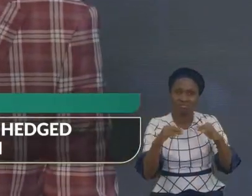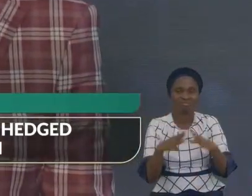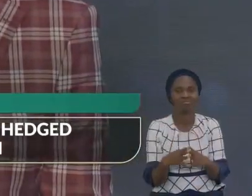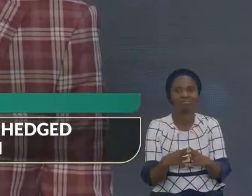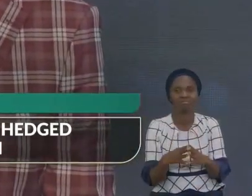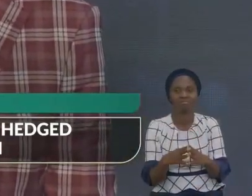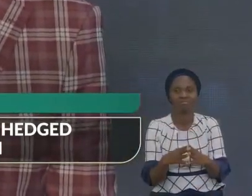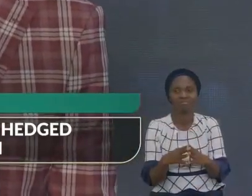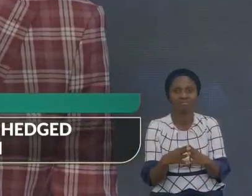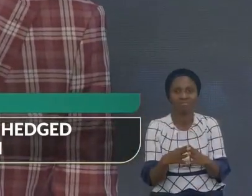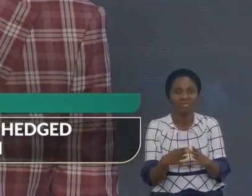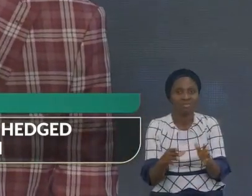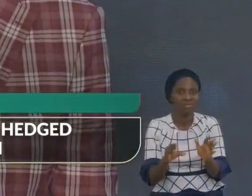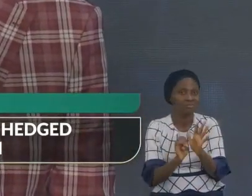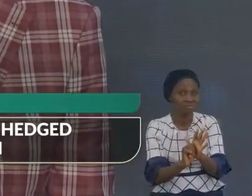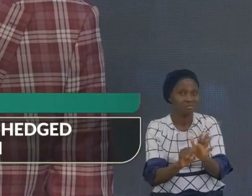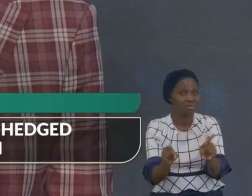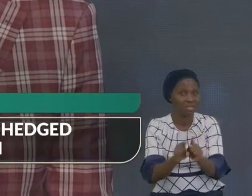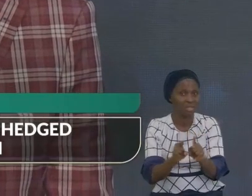to a pole.